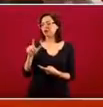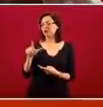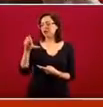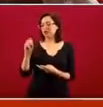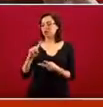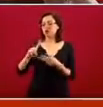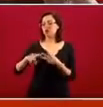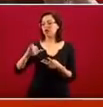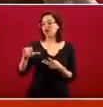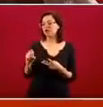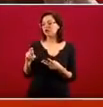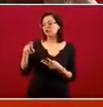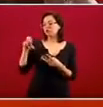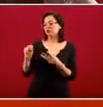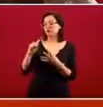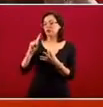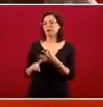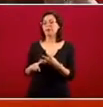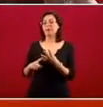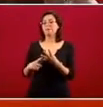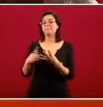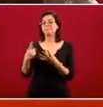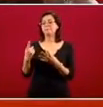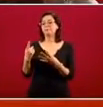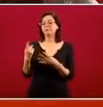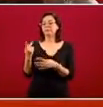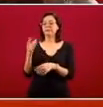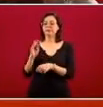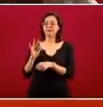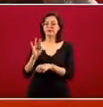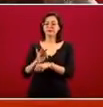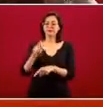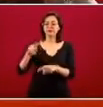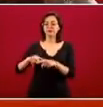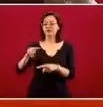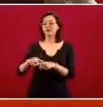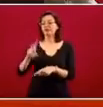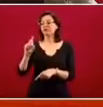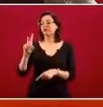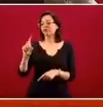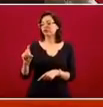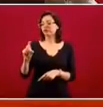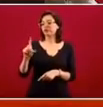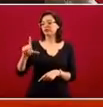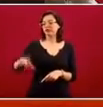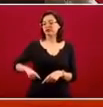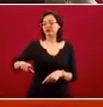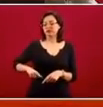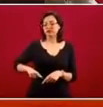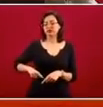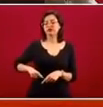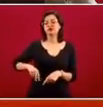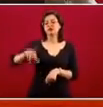with the Secretary of State and with the 32 governors of Mexico